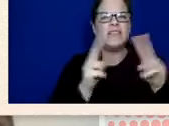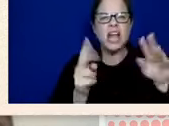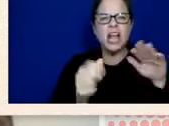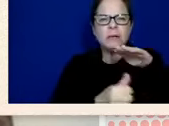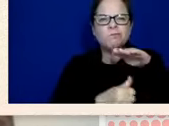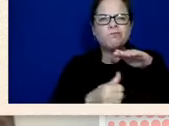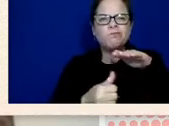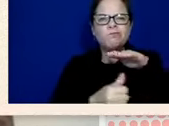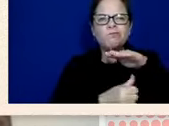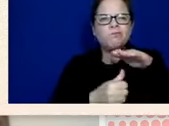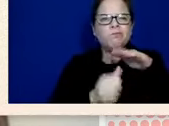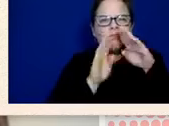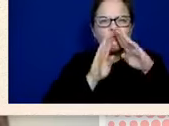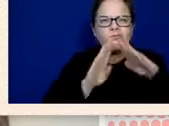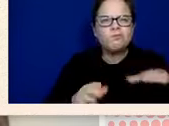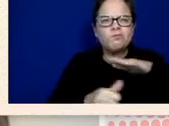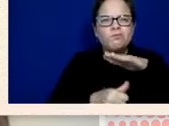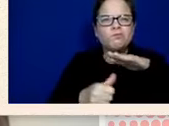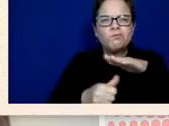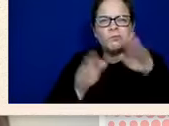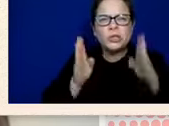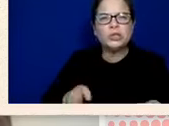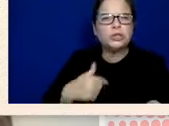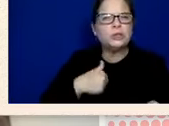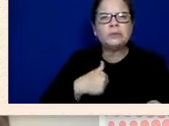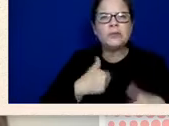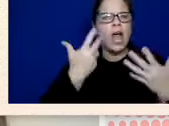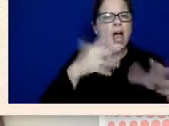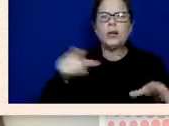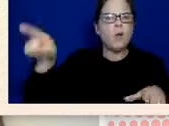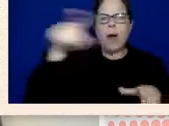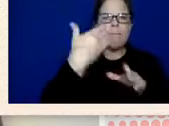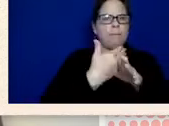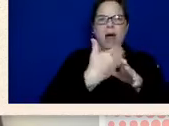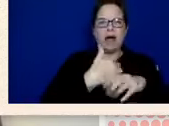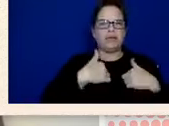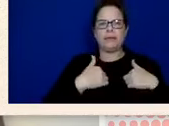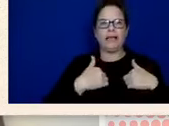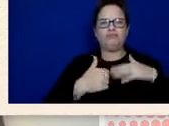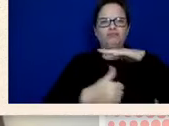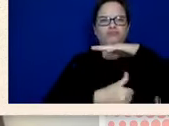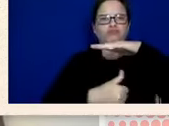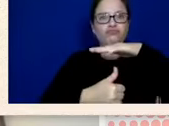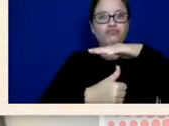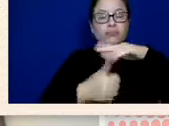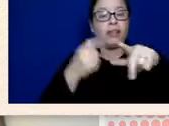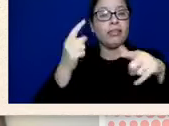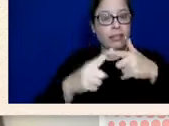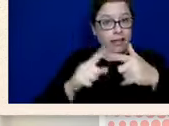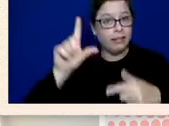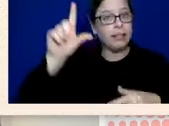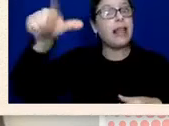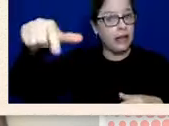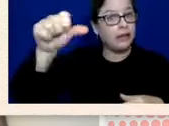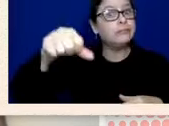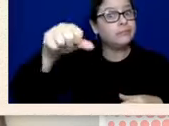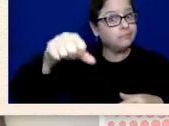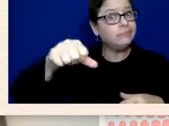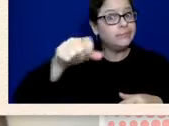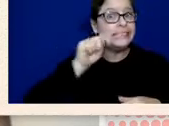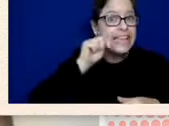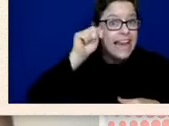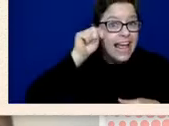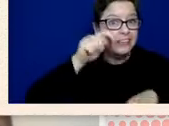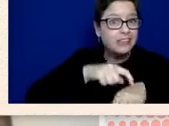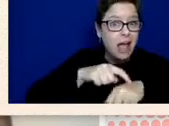of the time, and I didn't really want to be bothered by anybody, and it did later on affected, throughout my teenage years, and